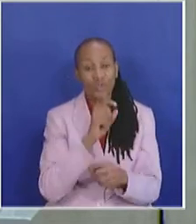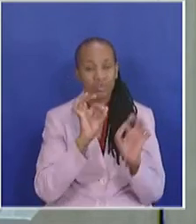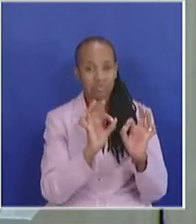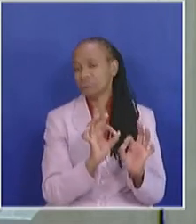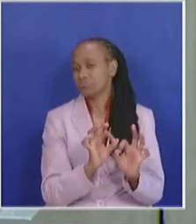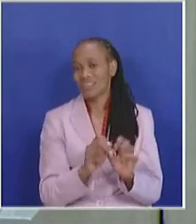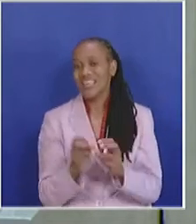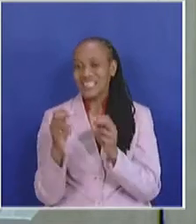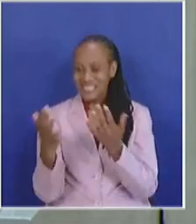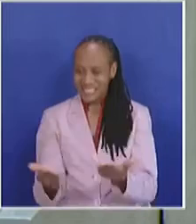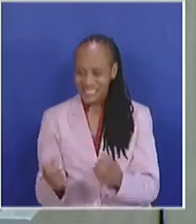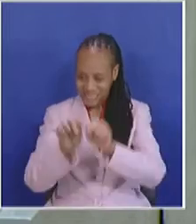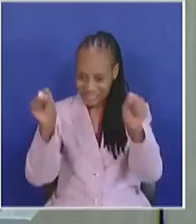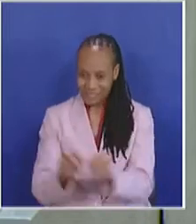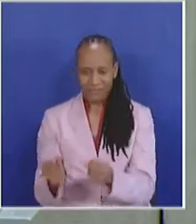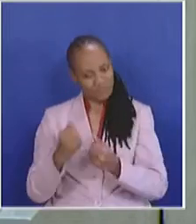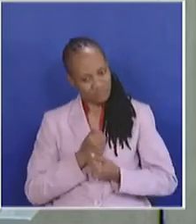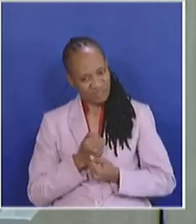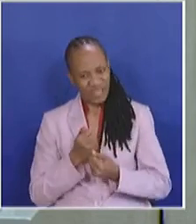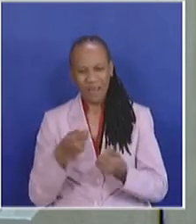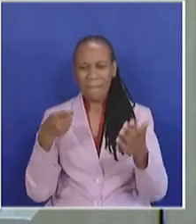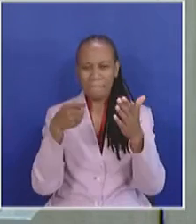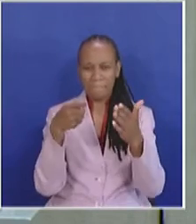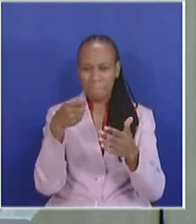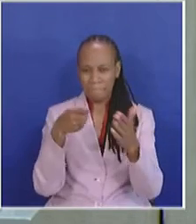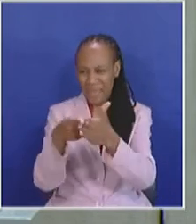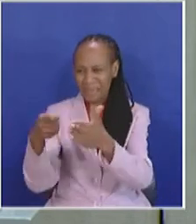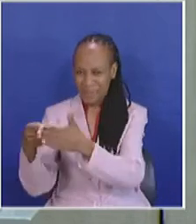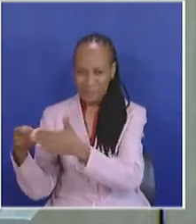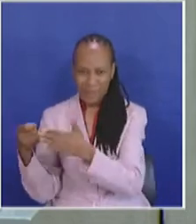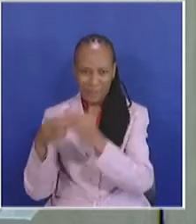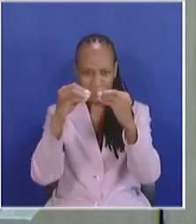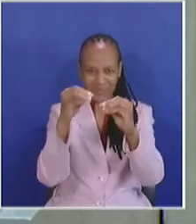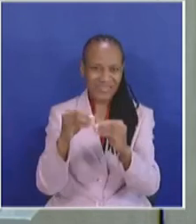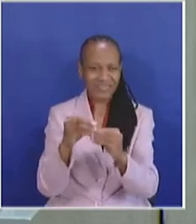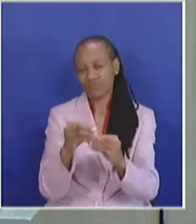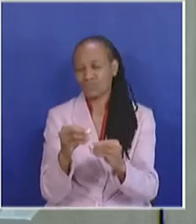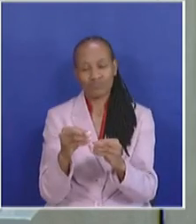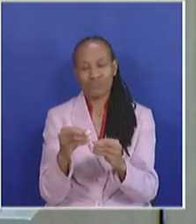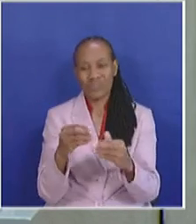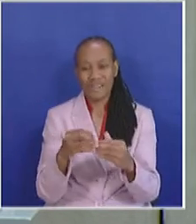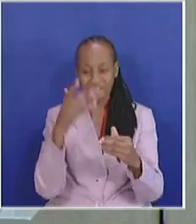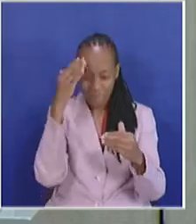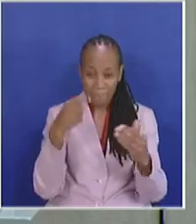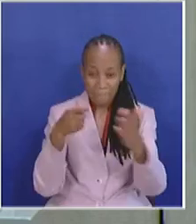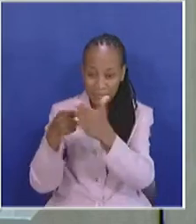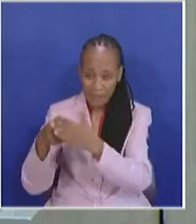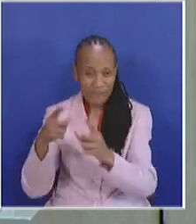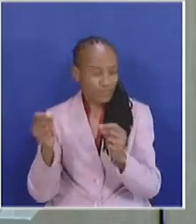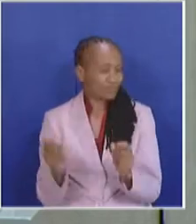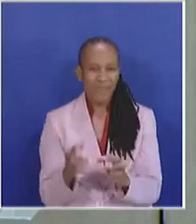chain systems, the lack of paying our subcontractors and contractors within 30 days, poor project